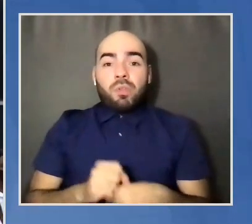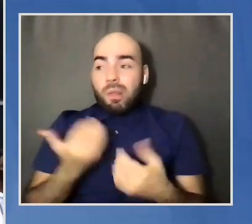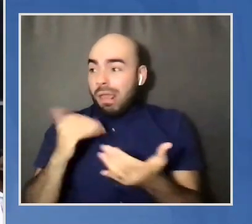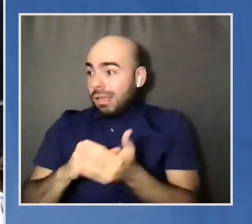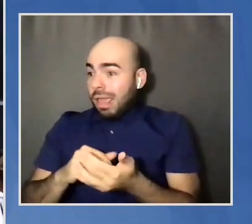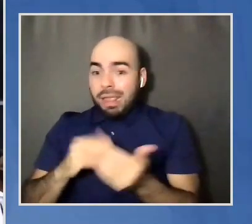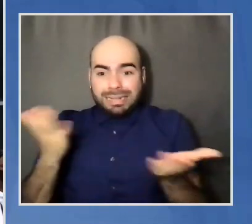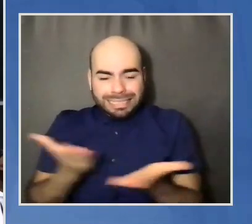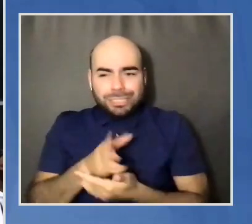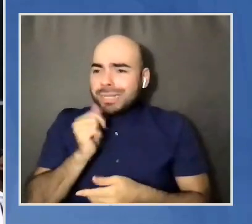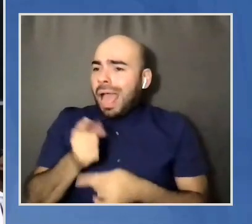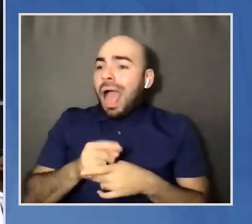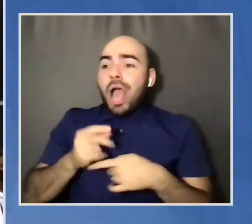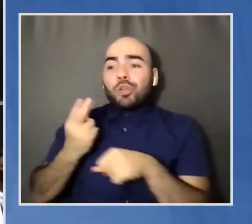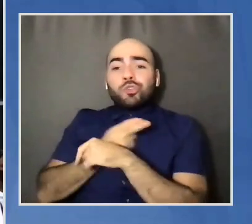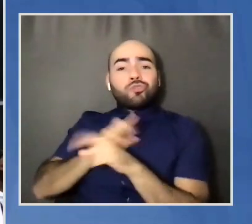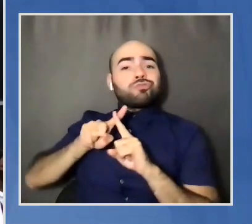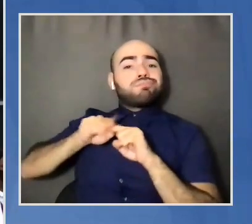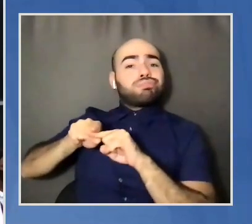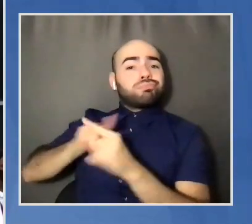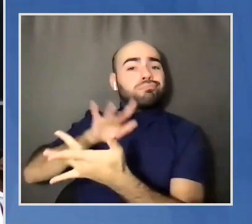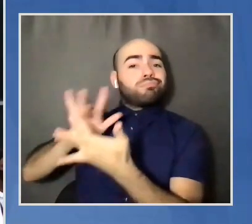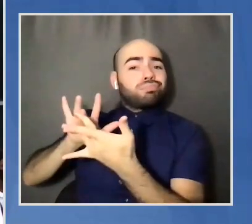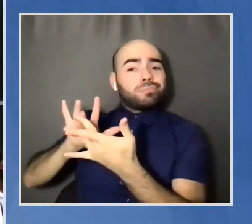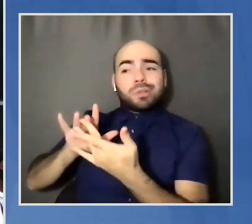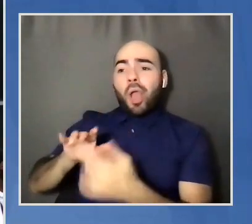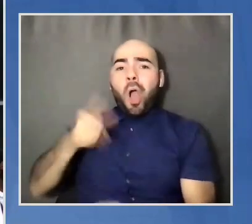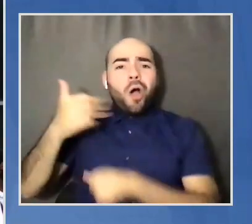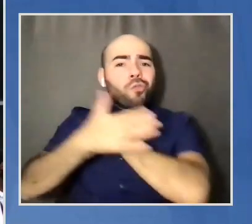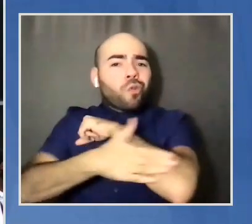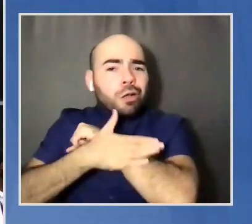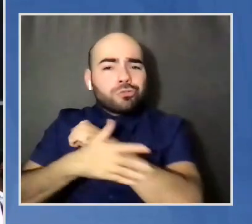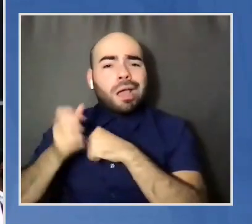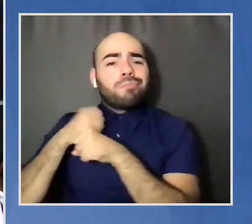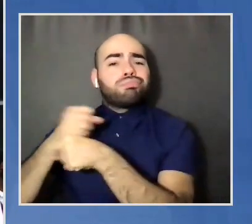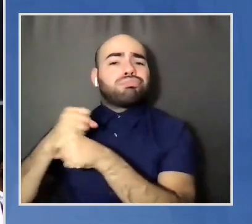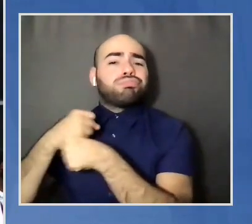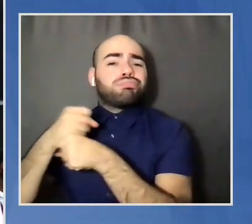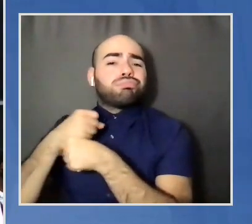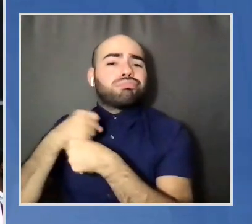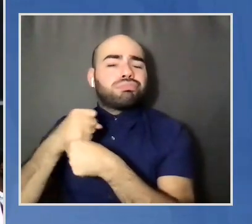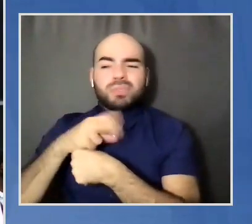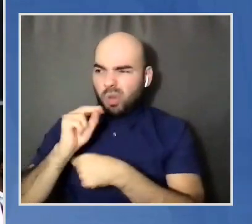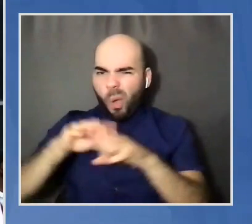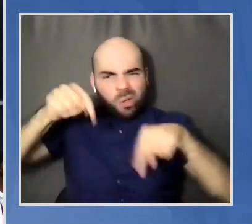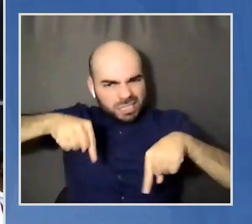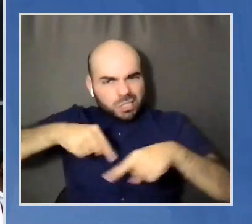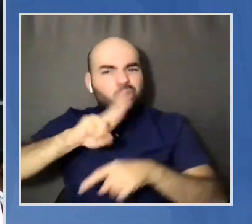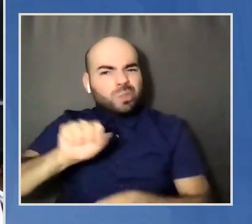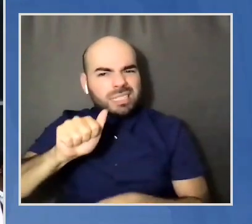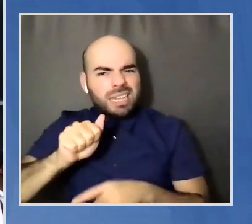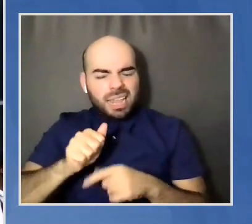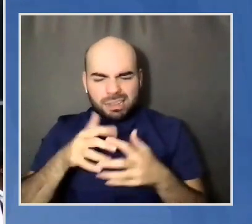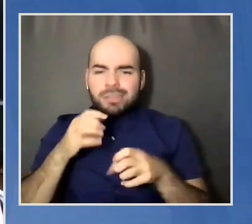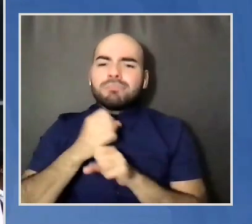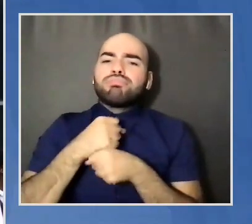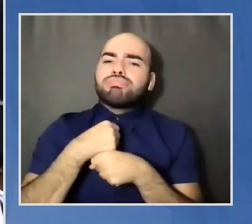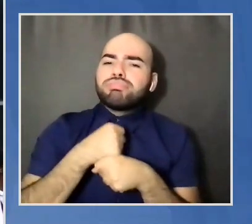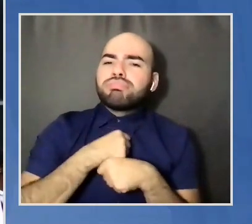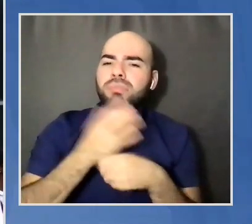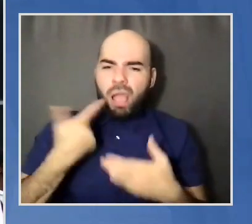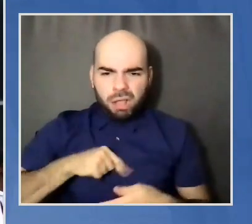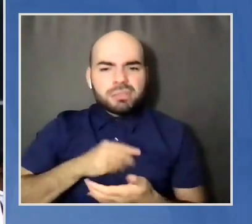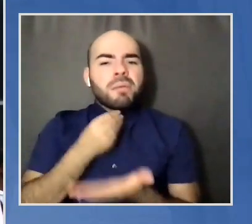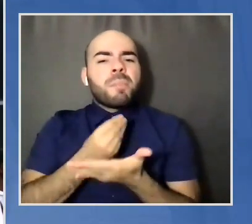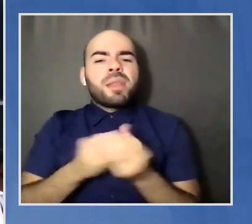to our country so the future is made in America by American workers. And while Trump is out there calling climate change a